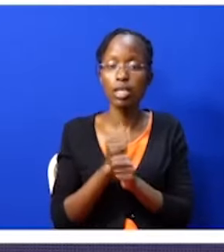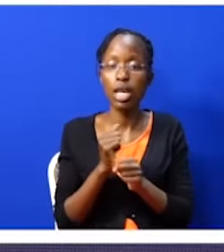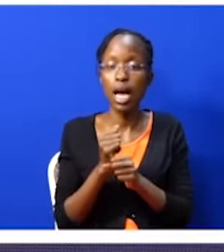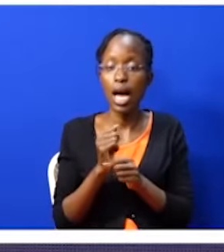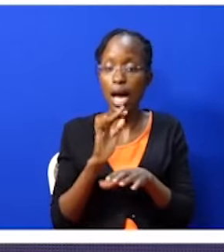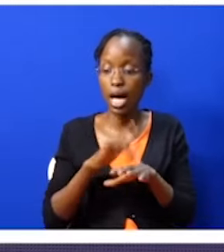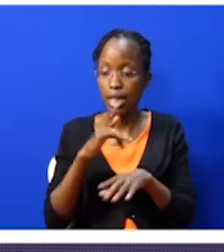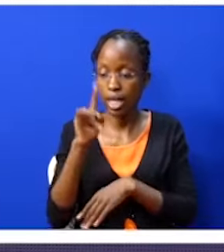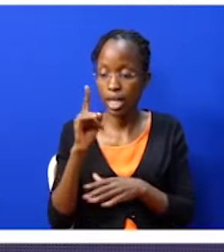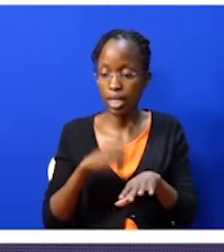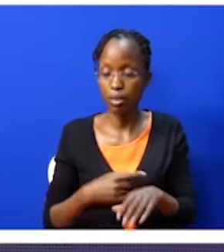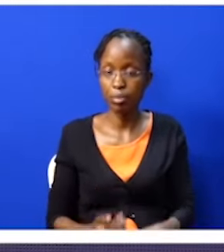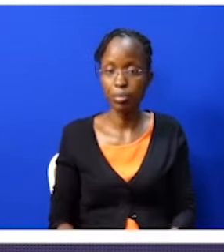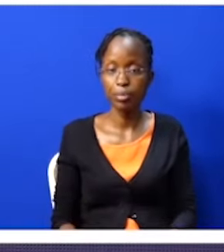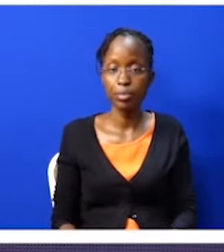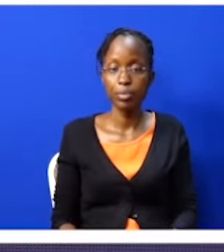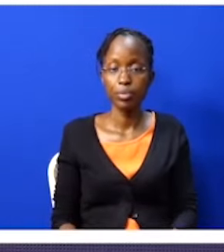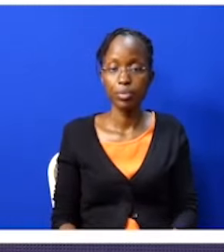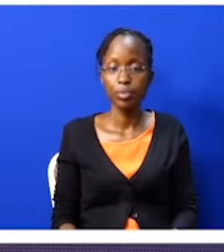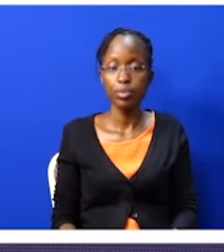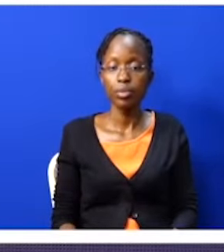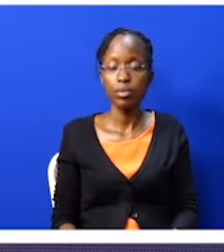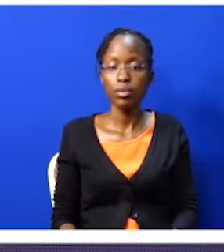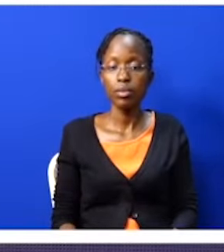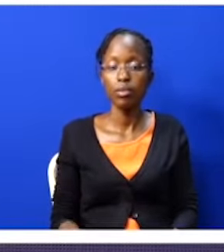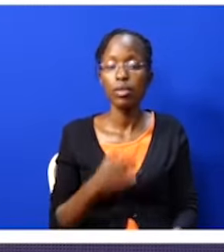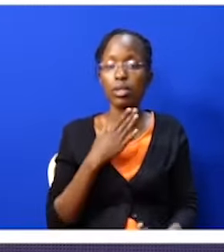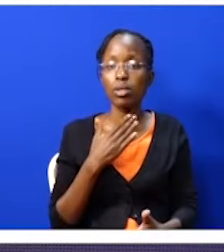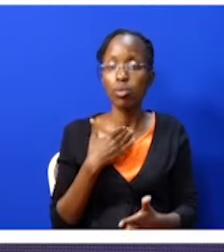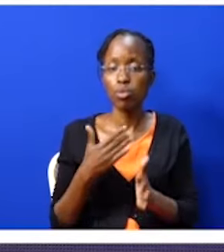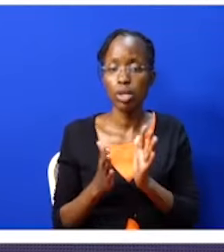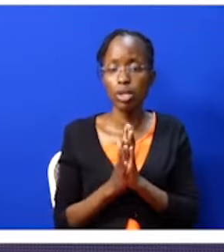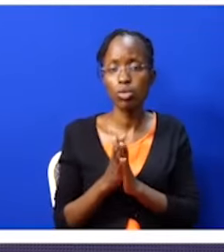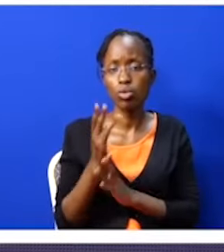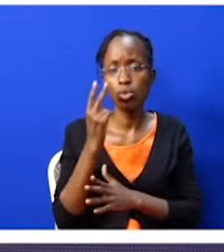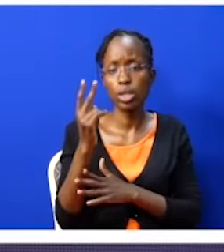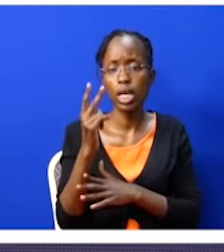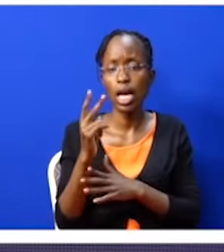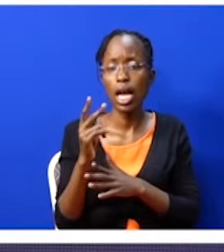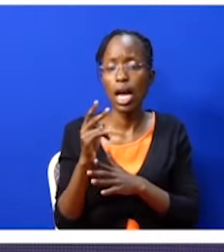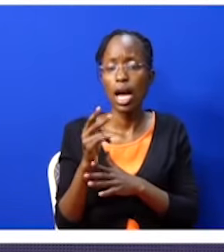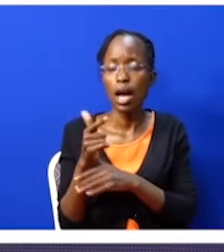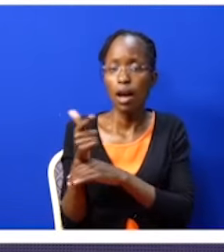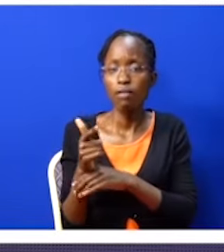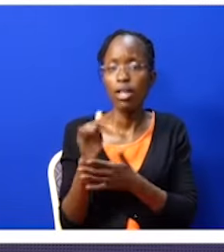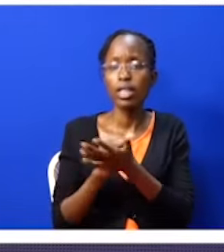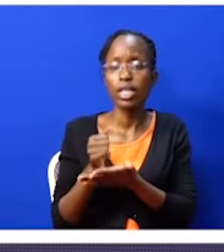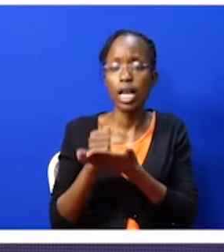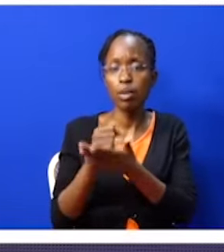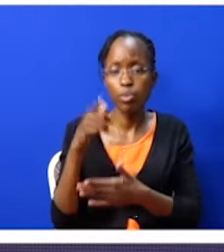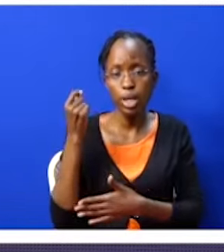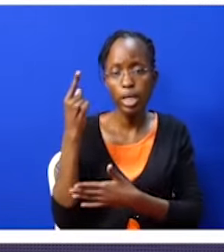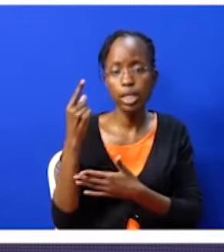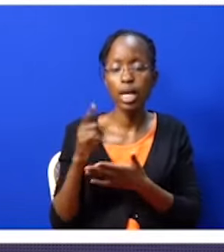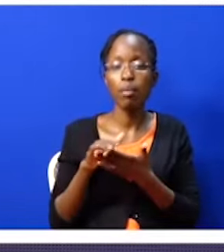time. Now, I'd like to share a video that will help explain this lesson a bit more. So let's